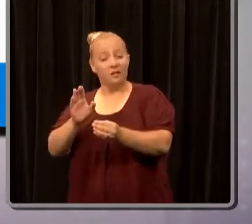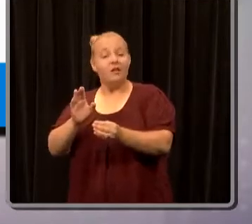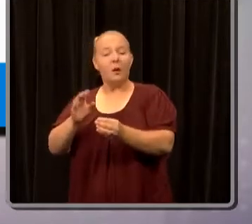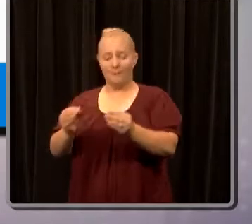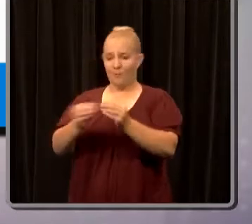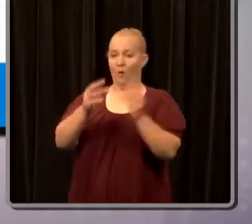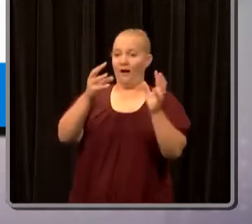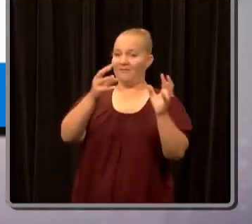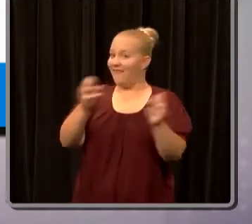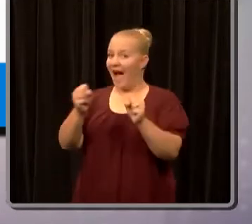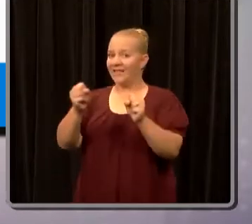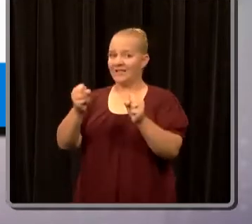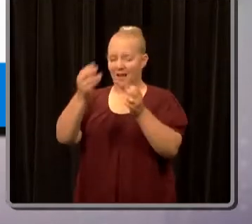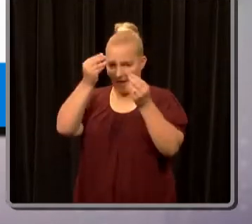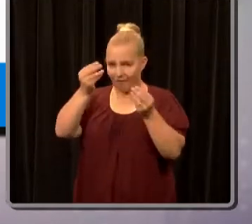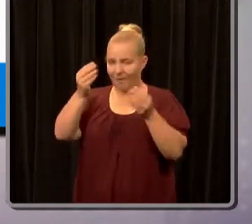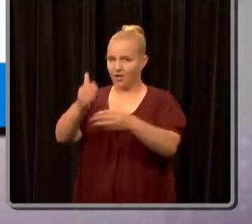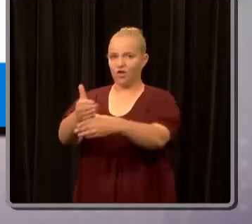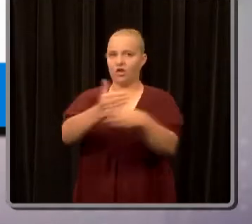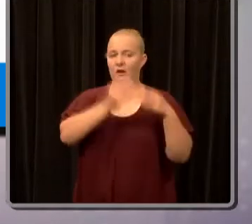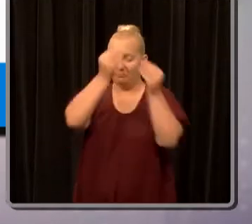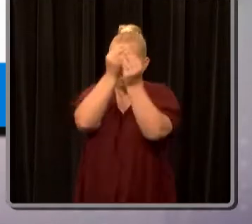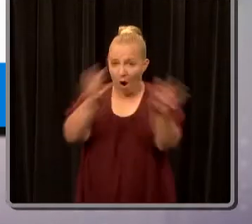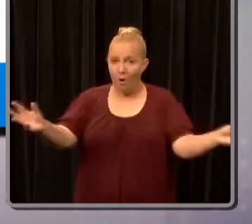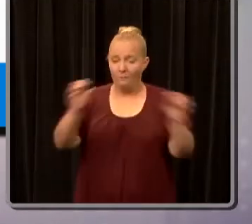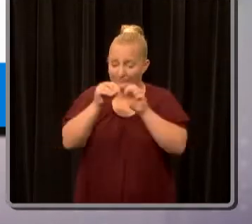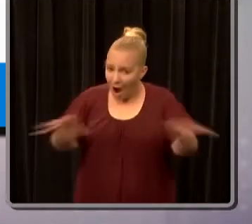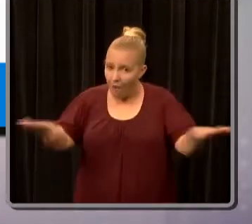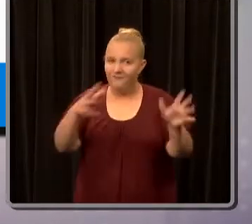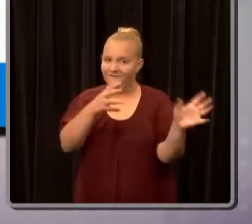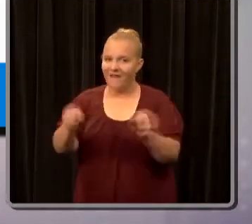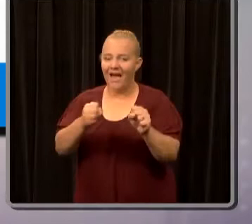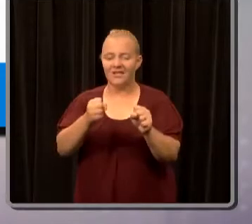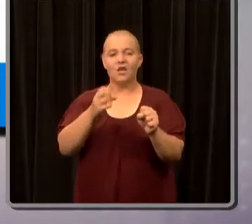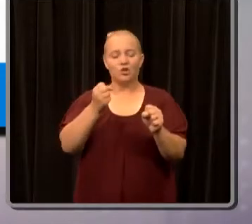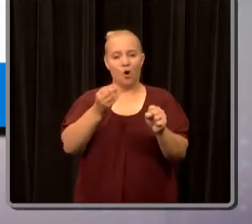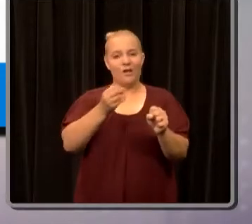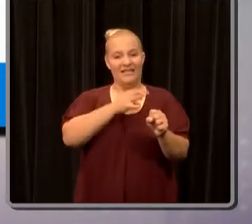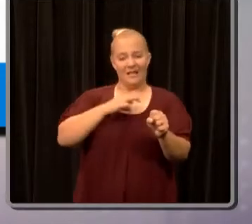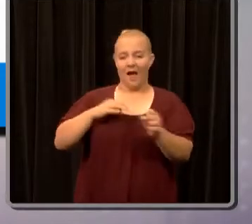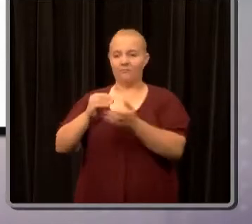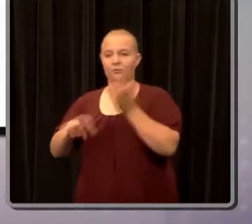expedite that information sharing, so we can get our staff and students into a safe spot.